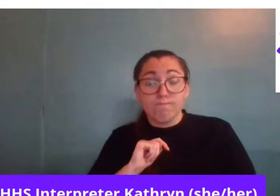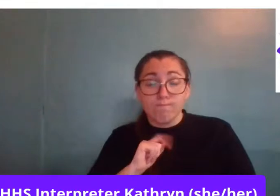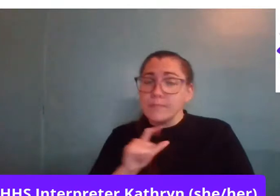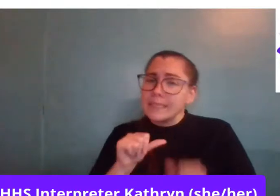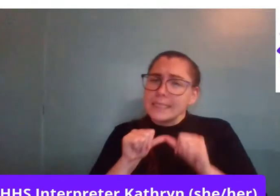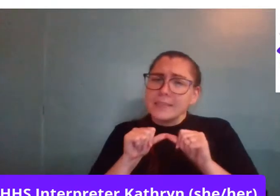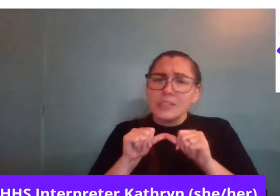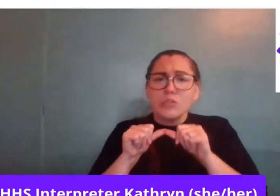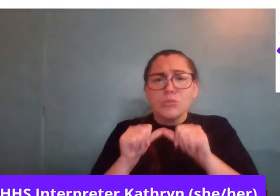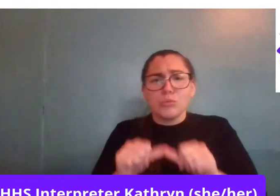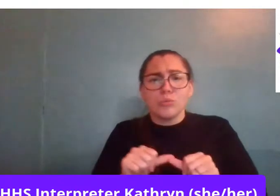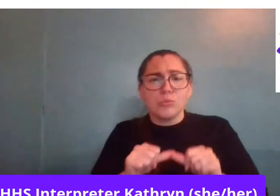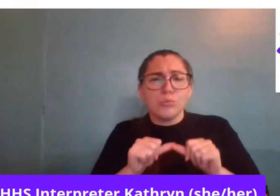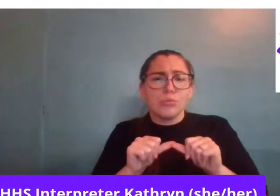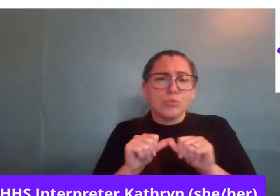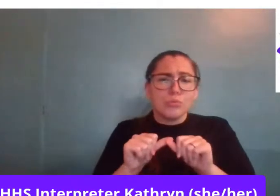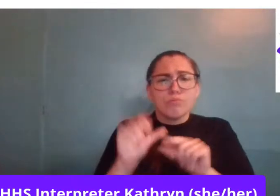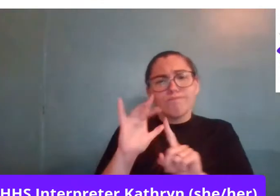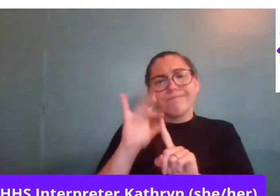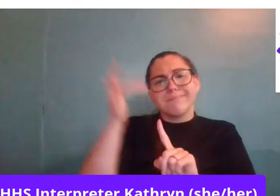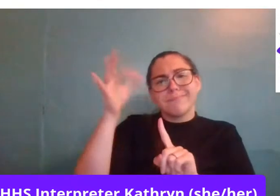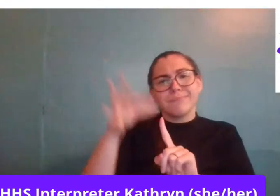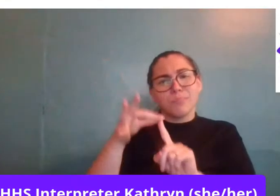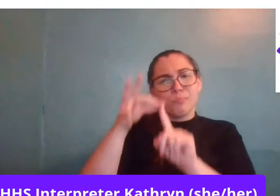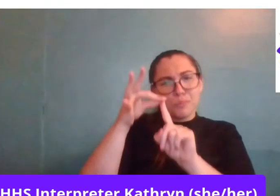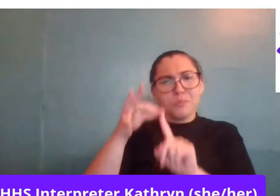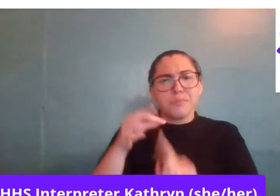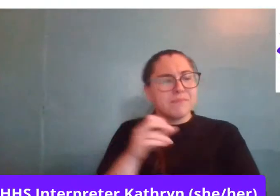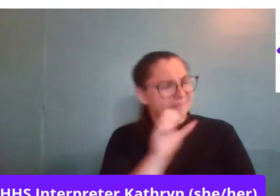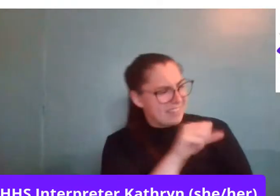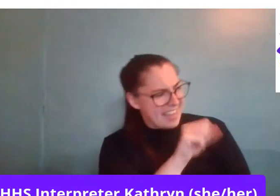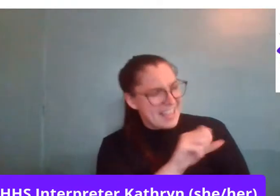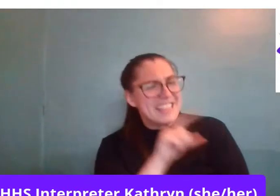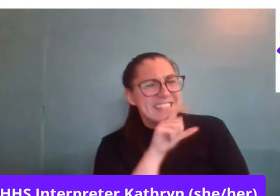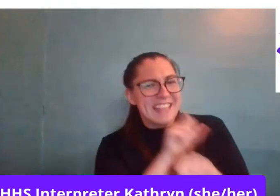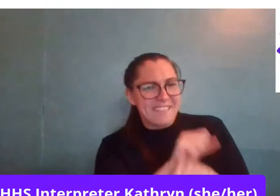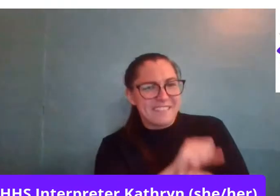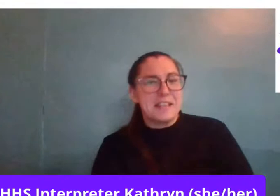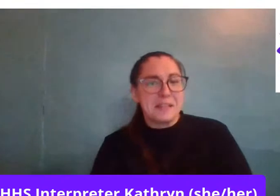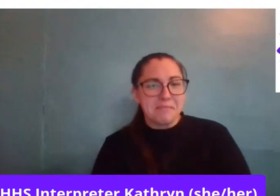continue to shine that way. Yes, most definitely.